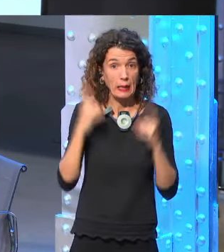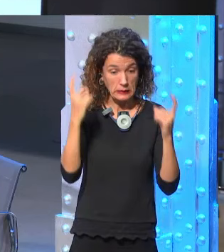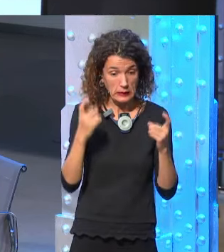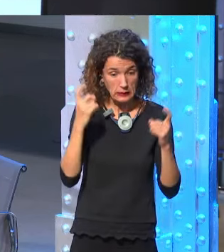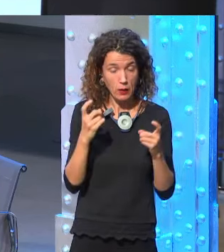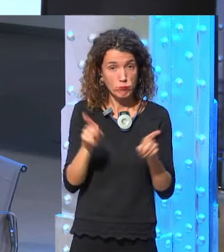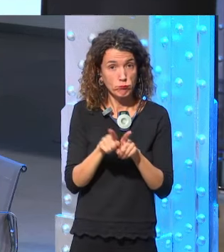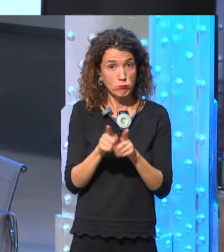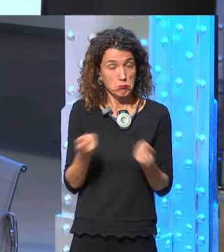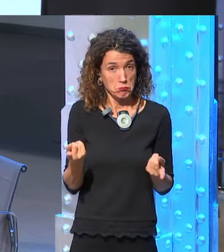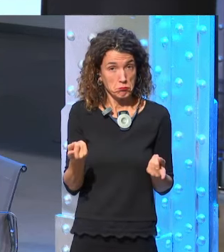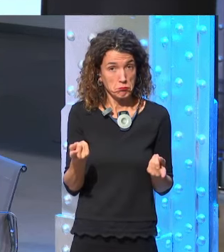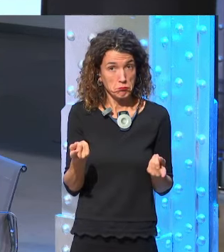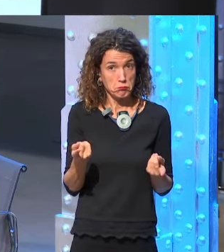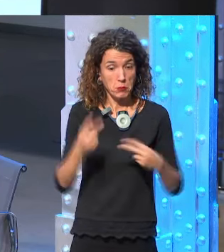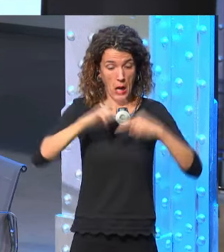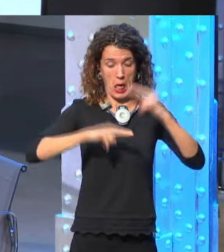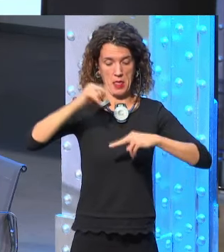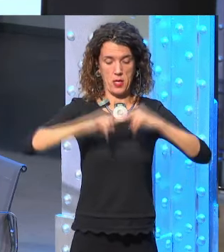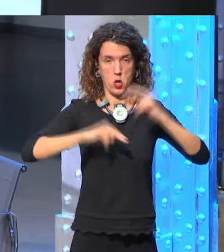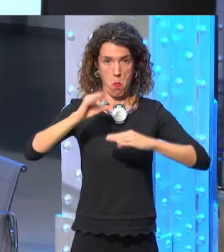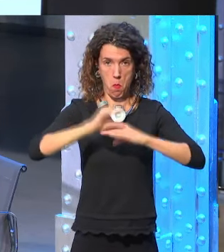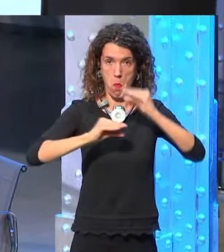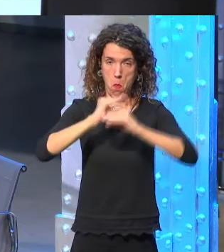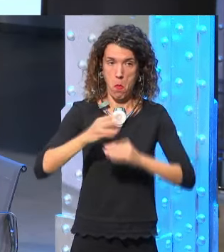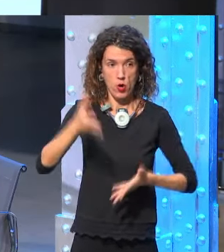brick structures which you could not usually build.